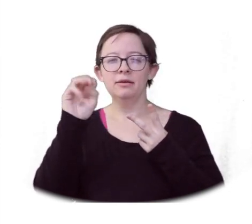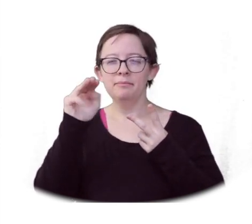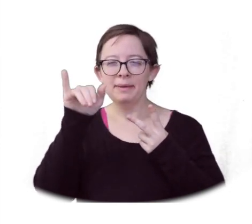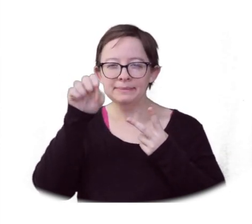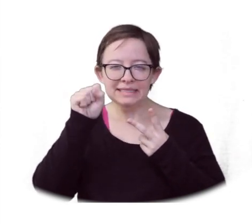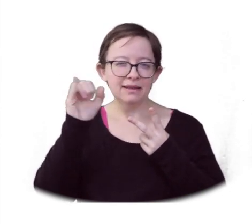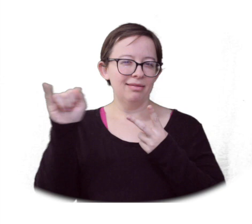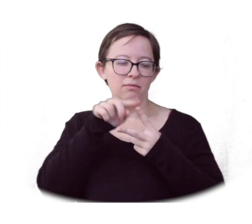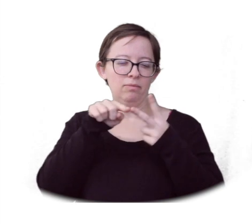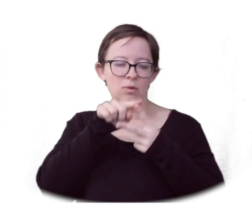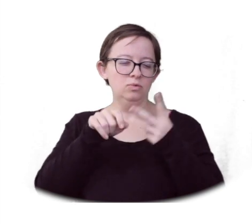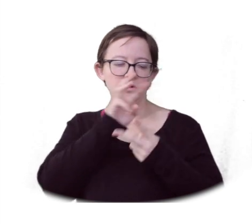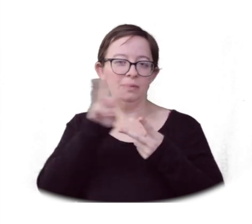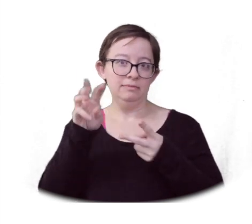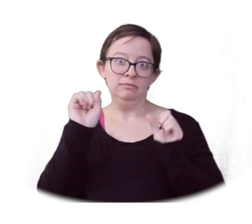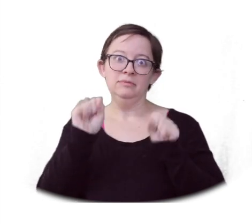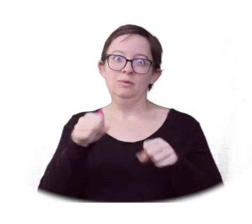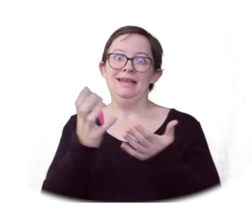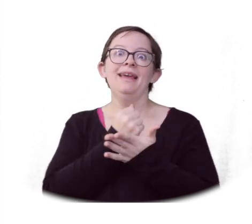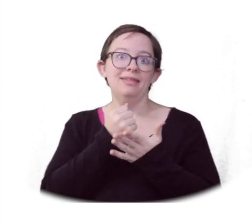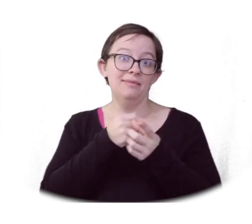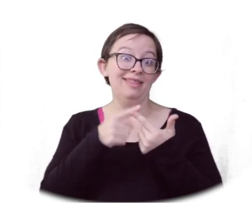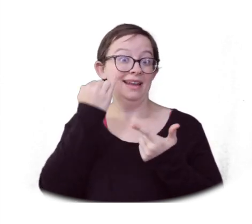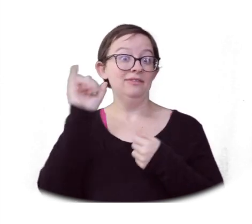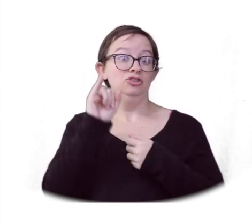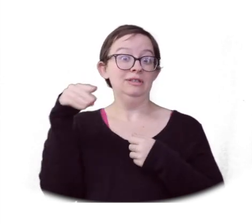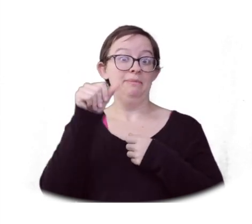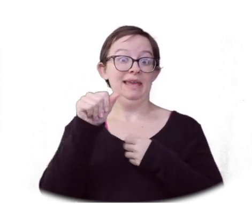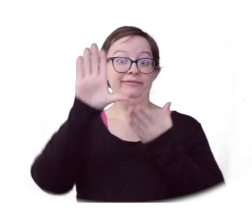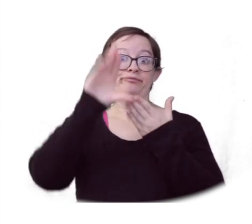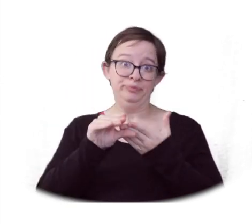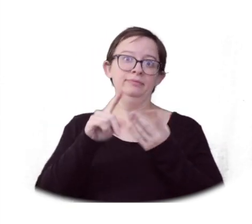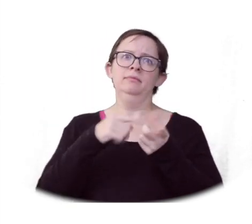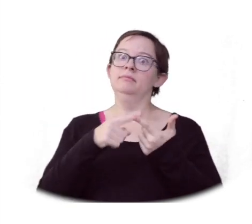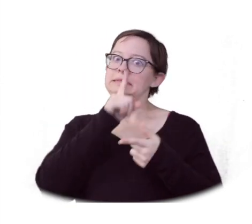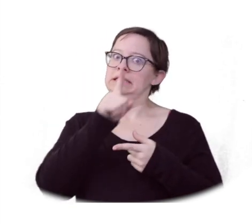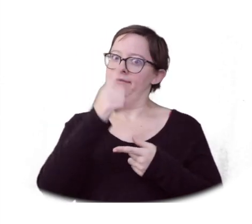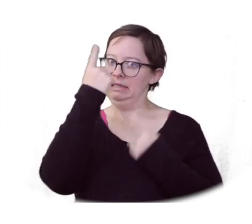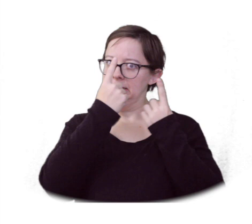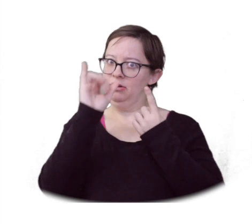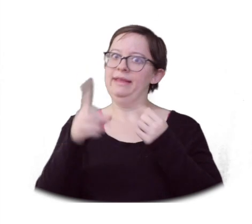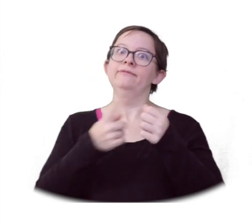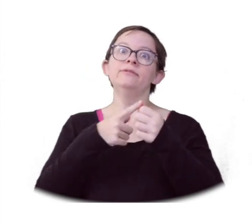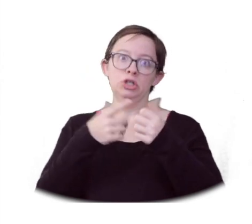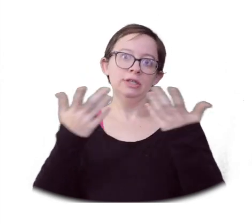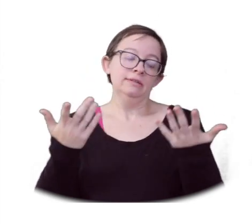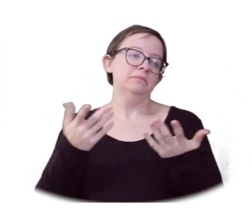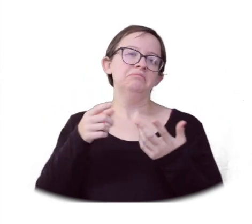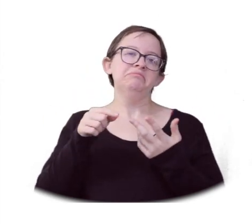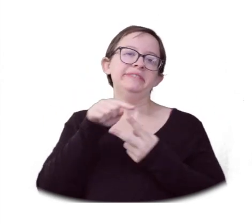Mommies, those sort of websites, you can get them. And if your insurance pays a good discount, definitely look into that